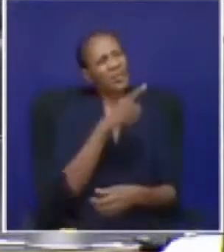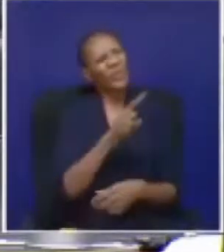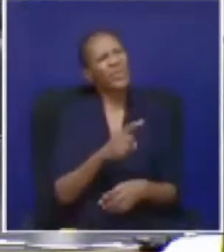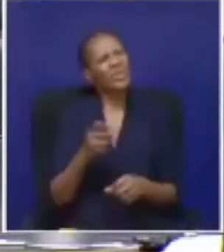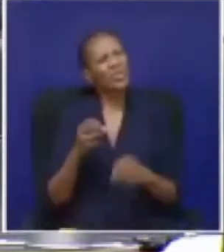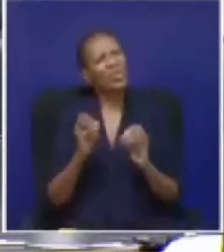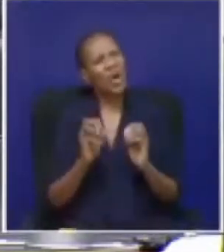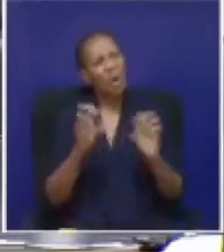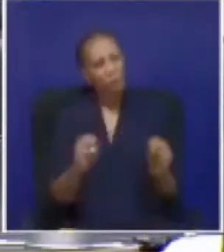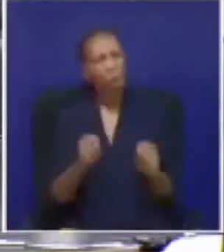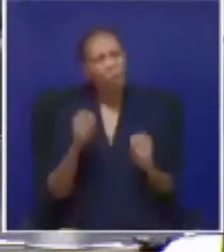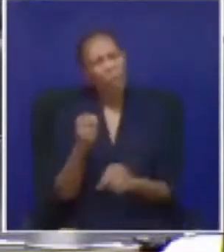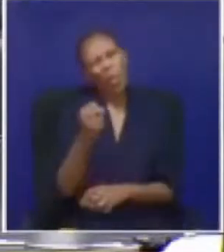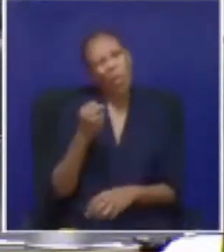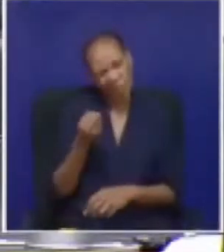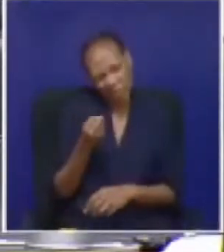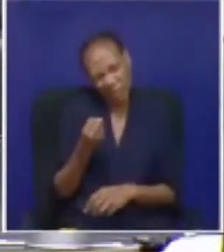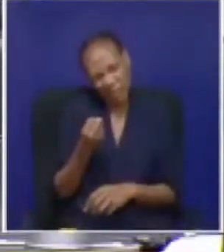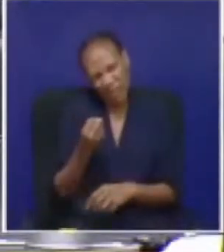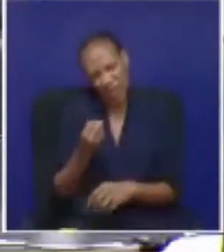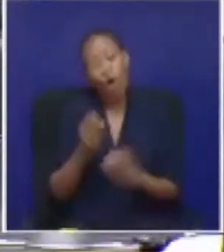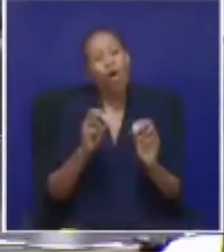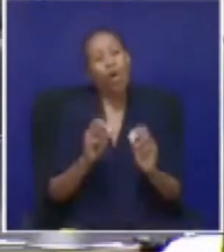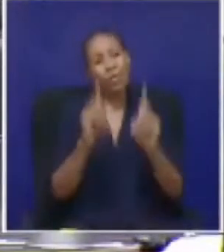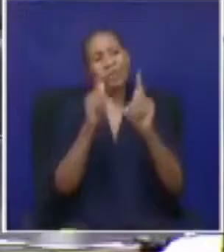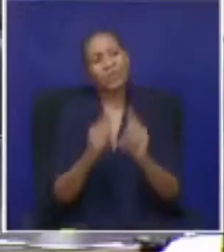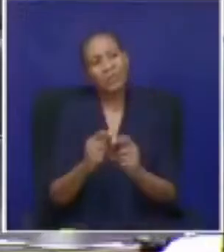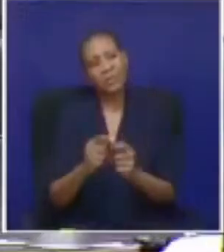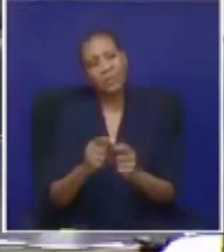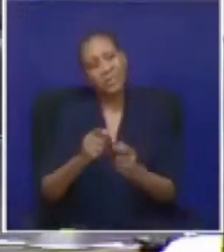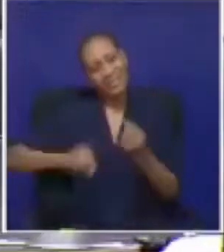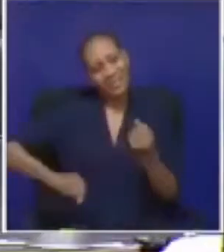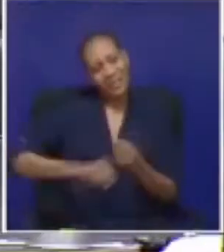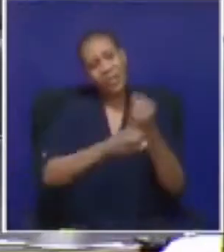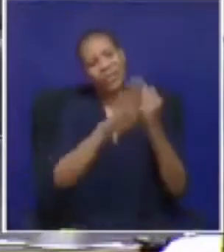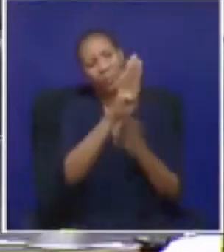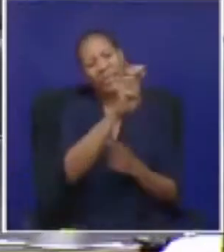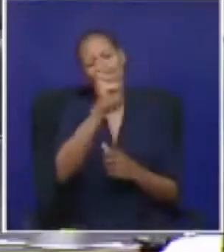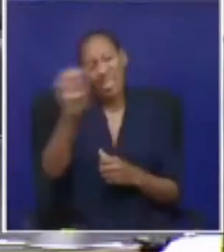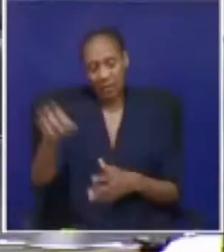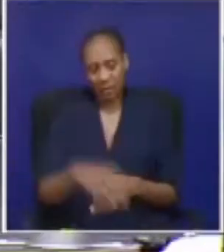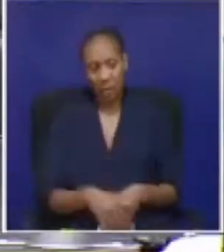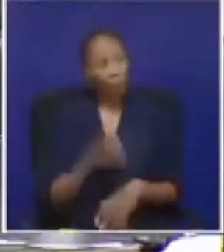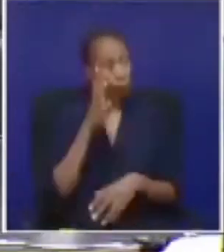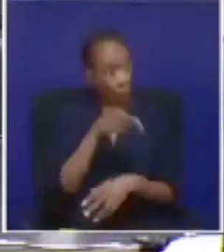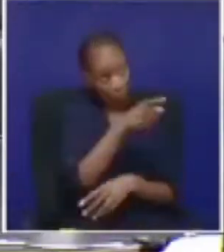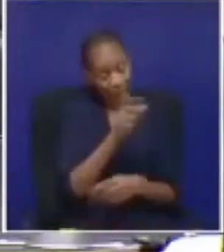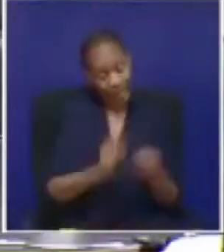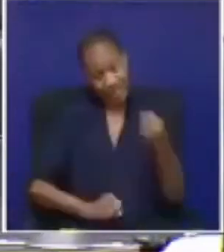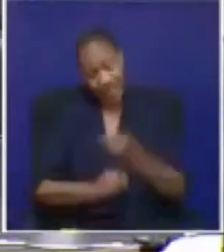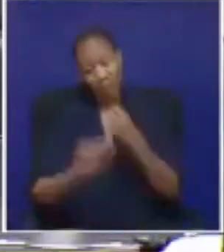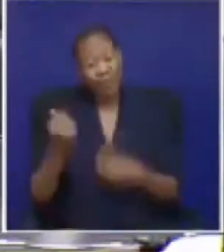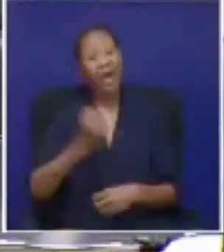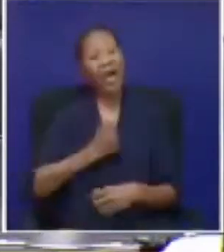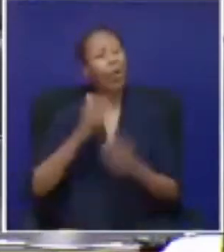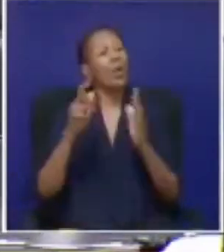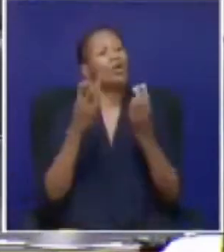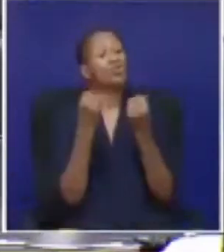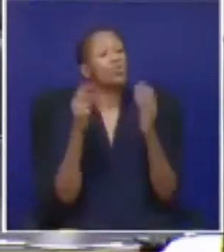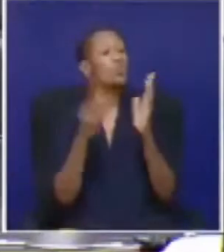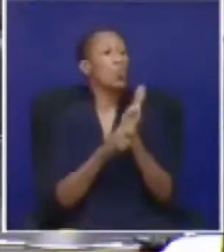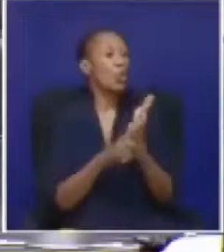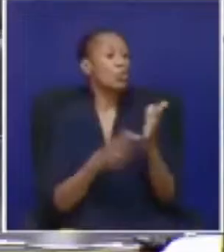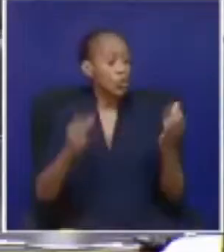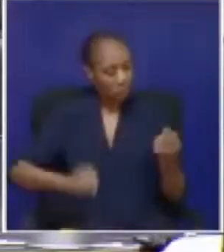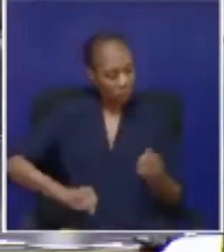economic opportunities only for the politically connected through the BEE? So will you support our economic inclusion legislation to grow